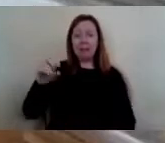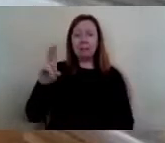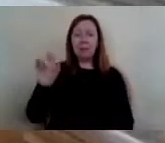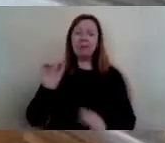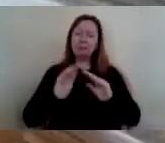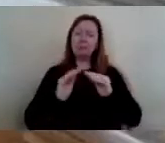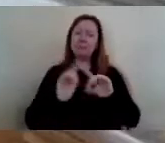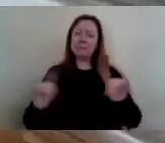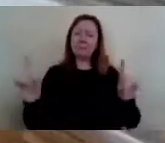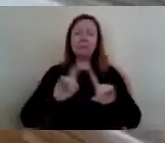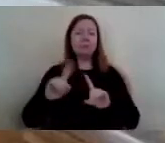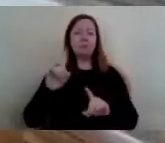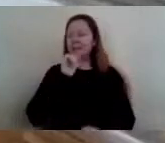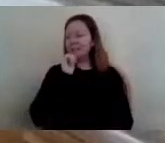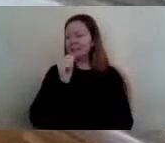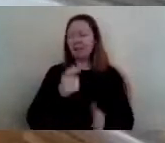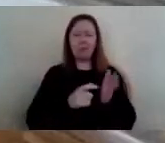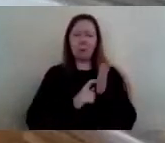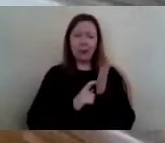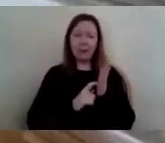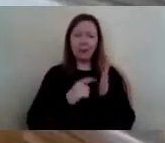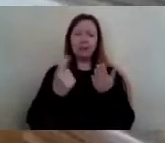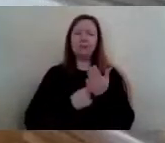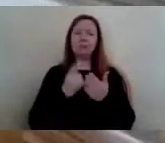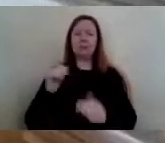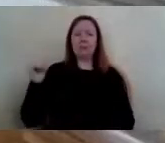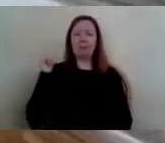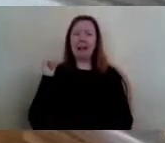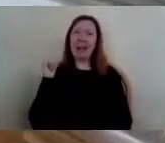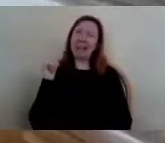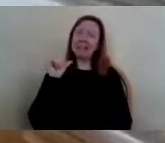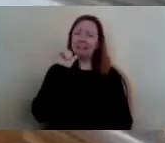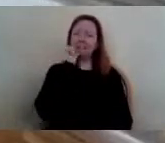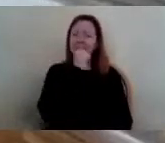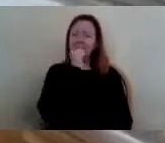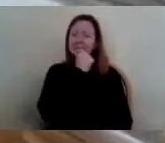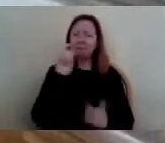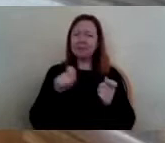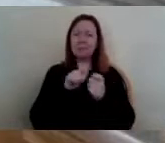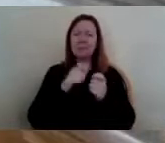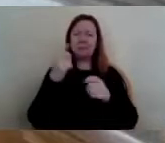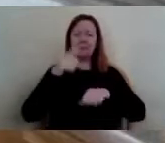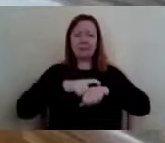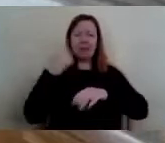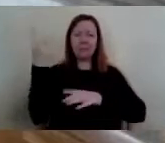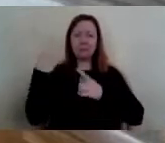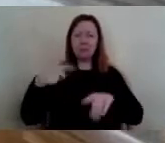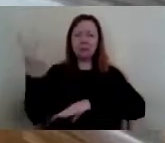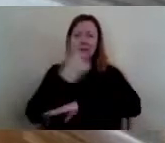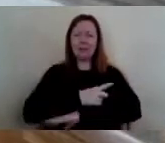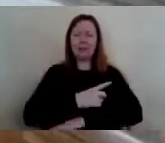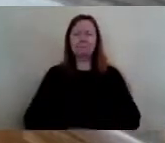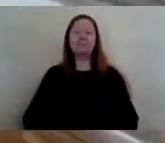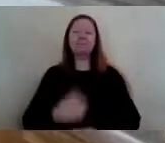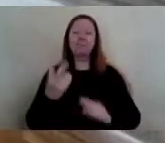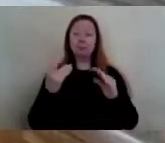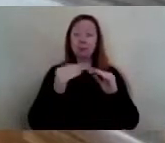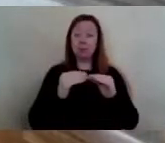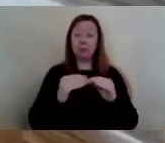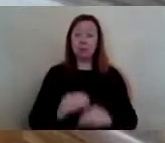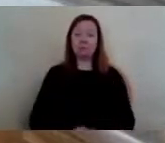but it's certainly not required. Sometimes our backs are creaky at certain times of the day. Here we go. We're going to just do two more each